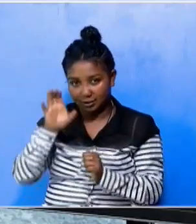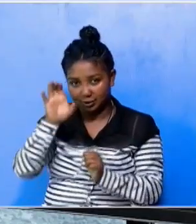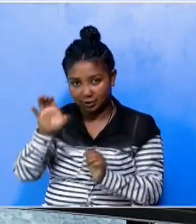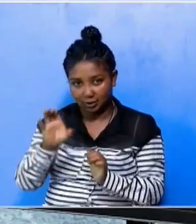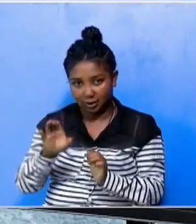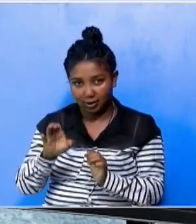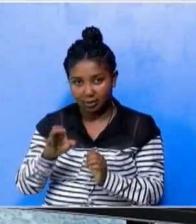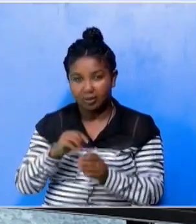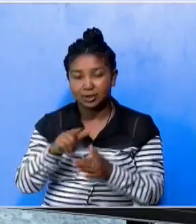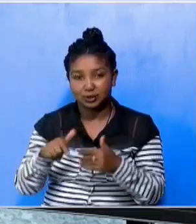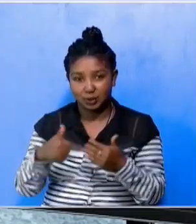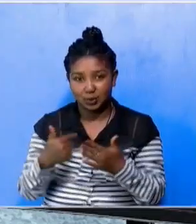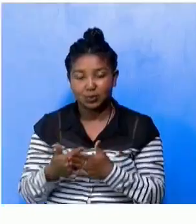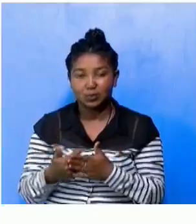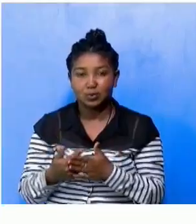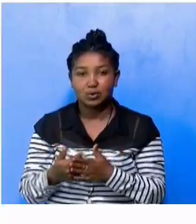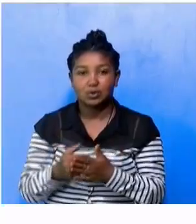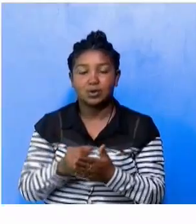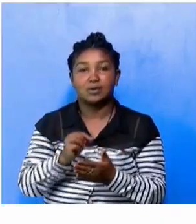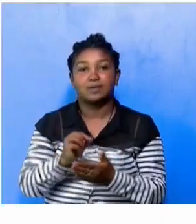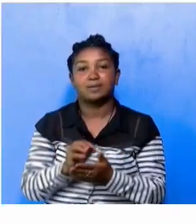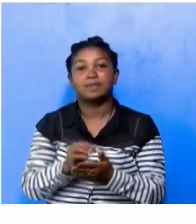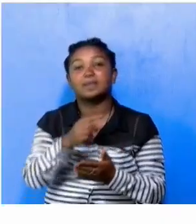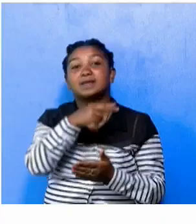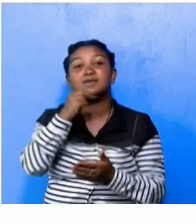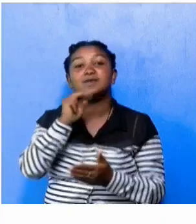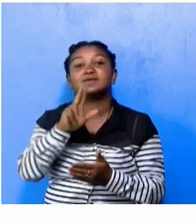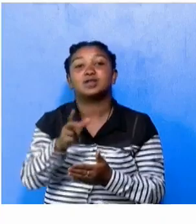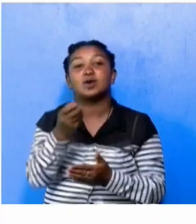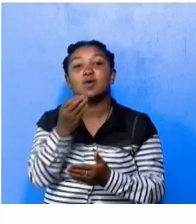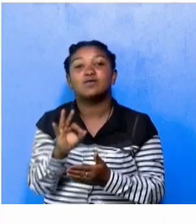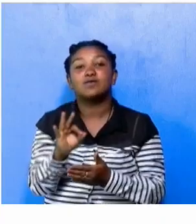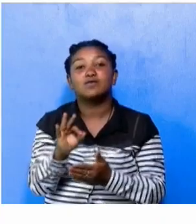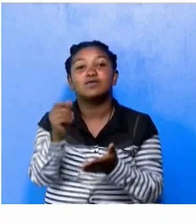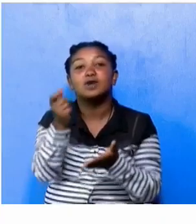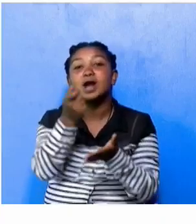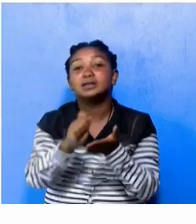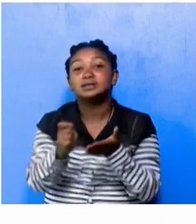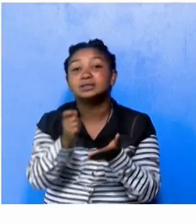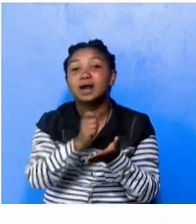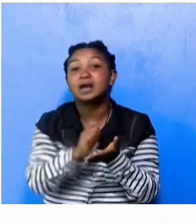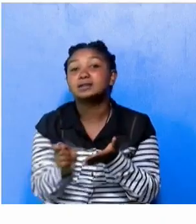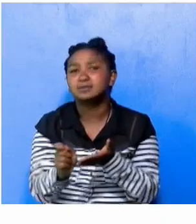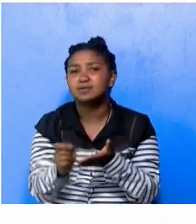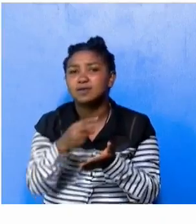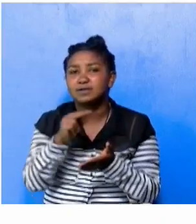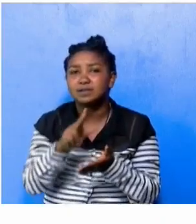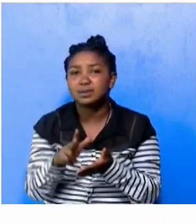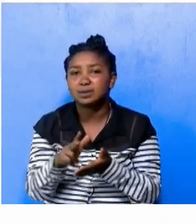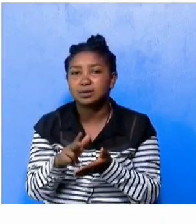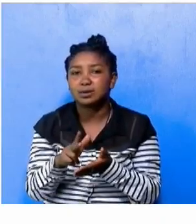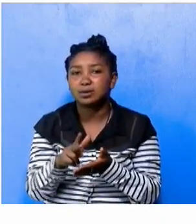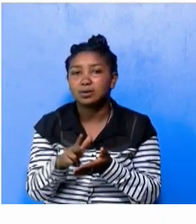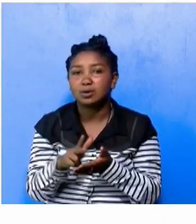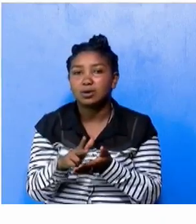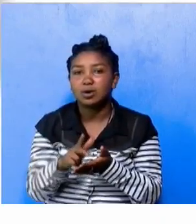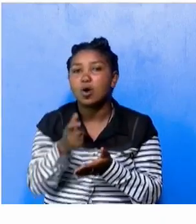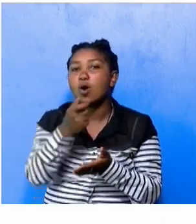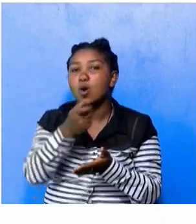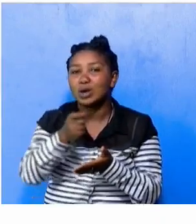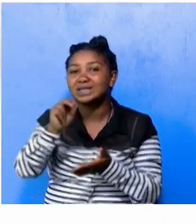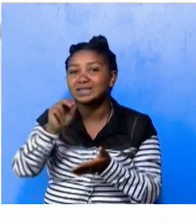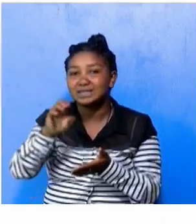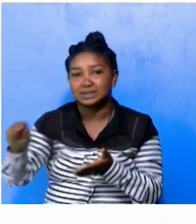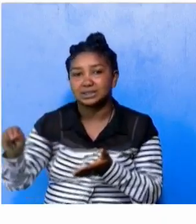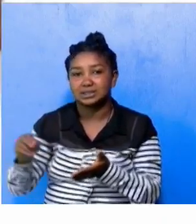Okay? So, the verb 3 form of write is, yes, written.